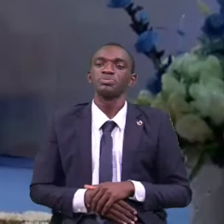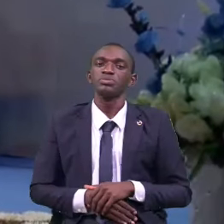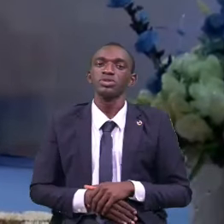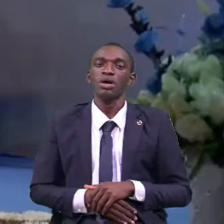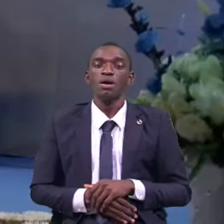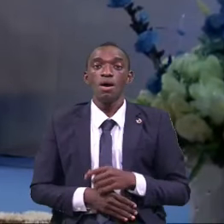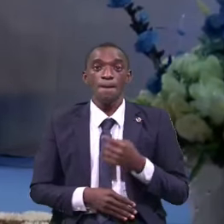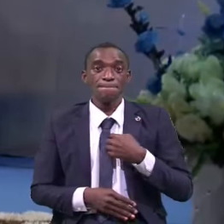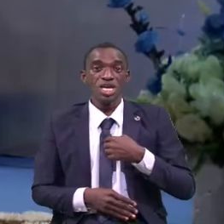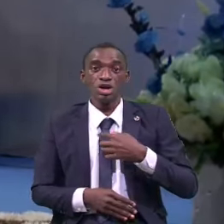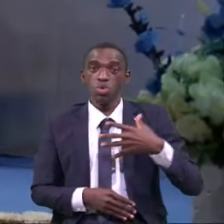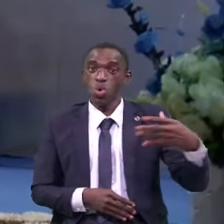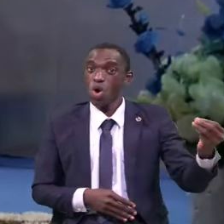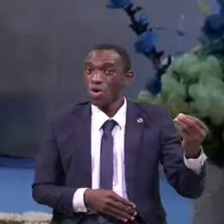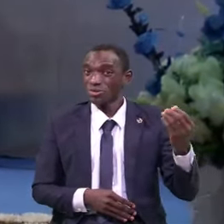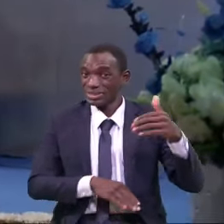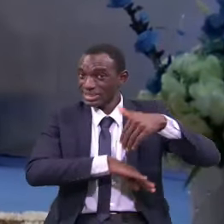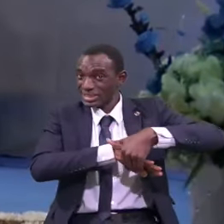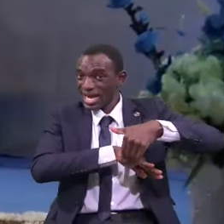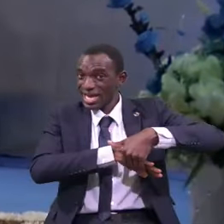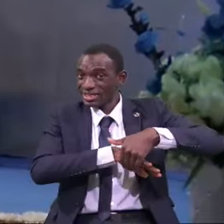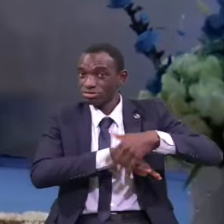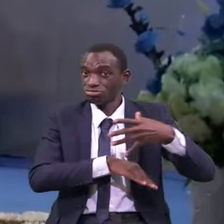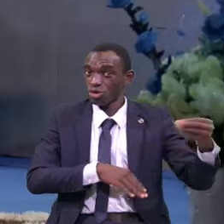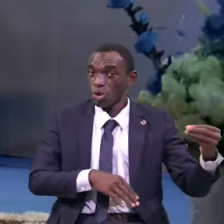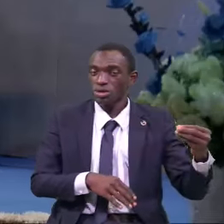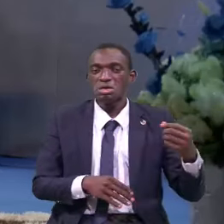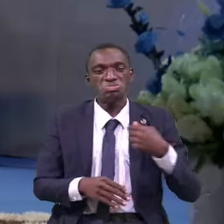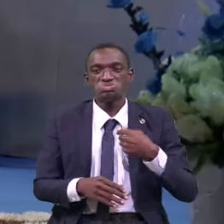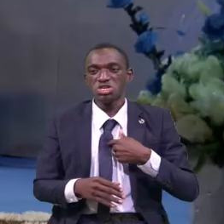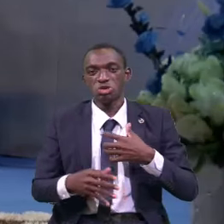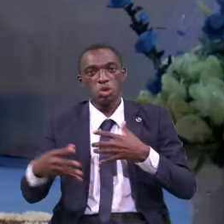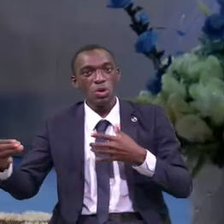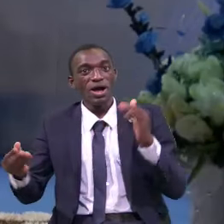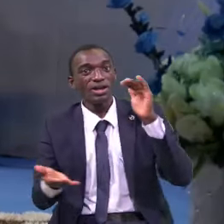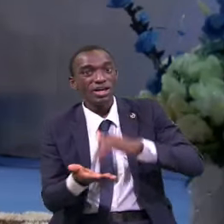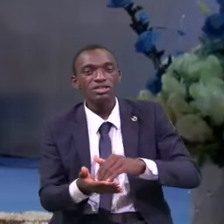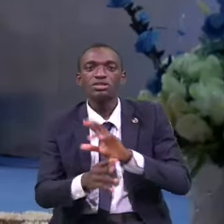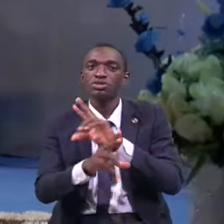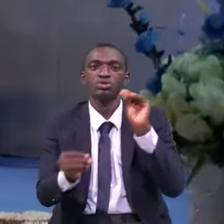Where I used to go in the night, I go there no more.